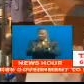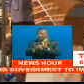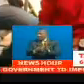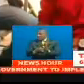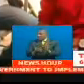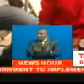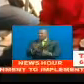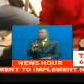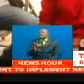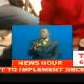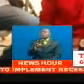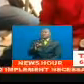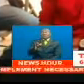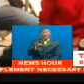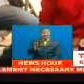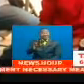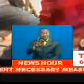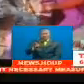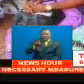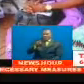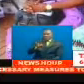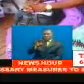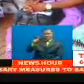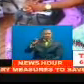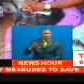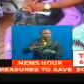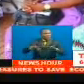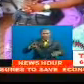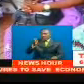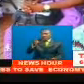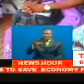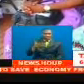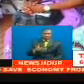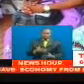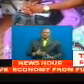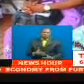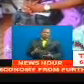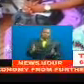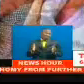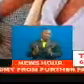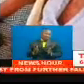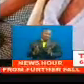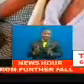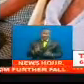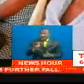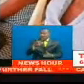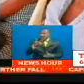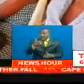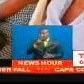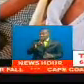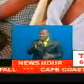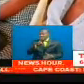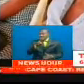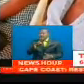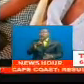Service indicates that 37.4% of children in the Northern region are stunted, whilst 24.2% are underweight.